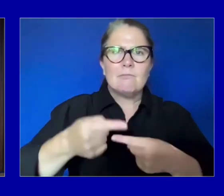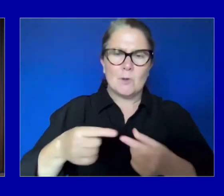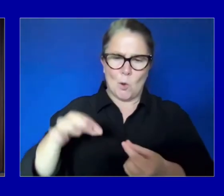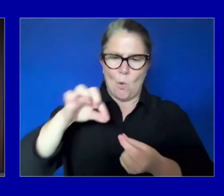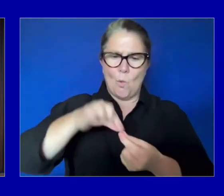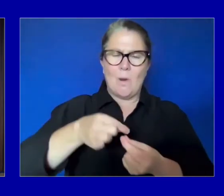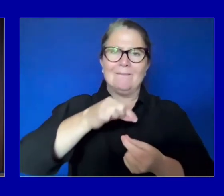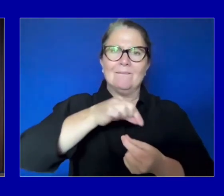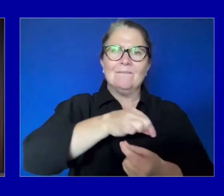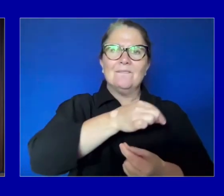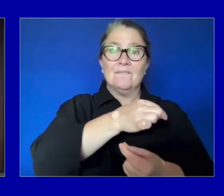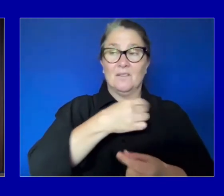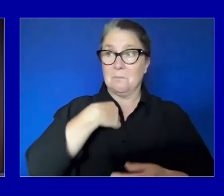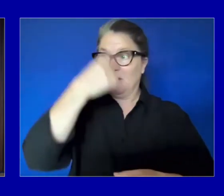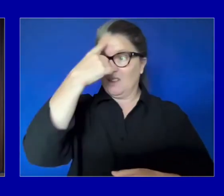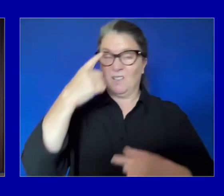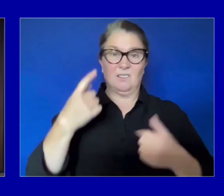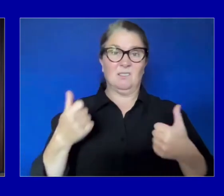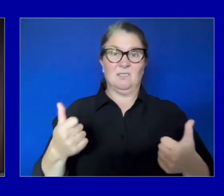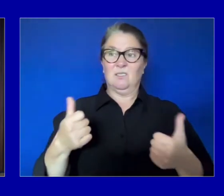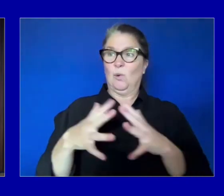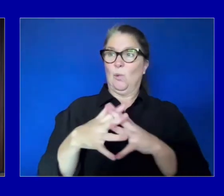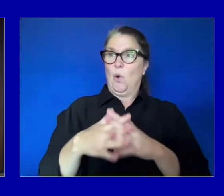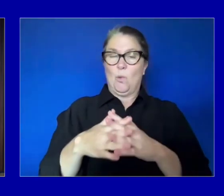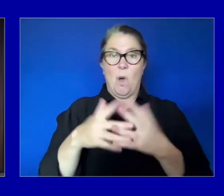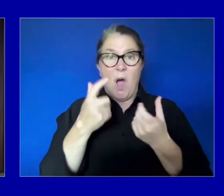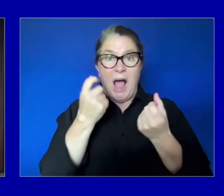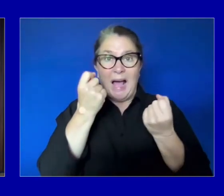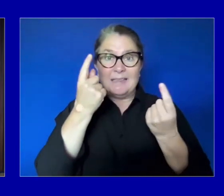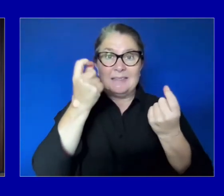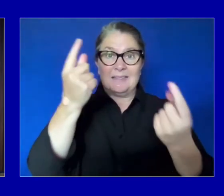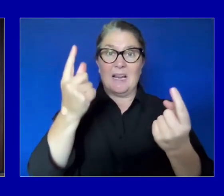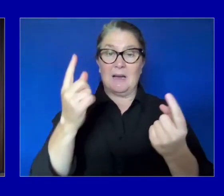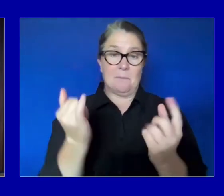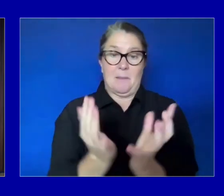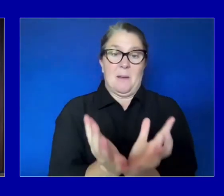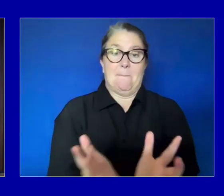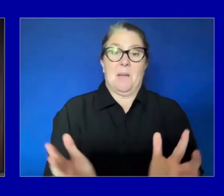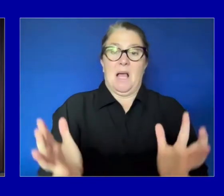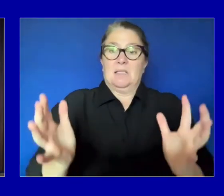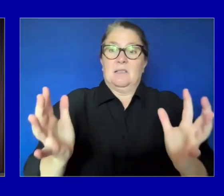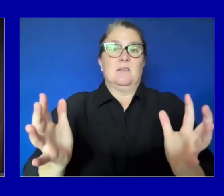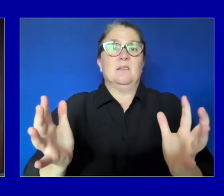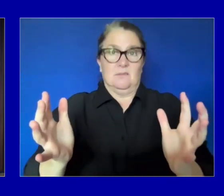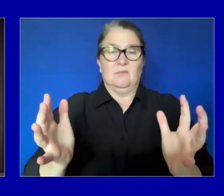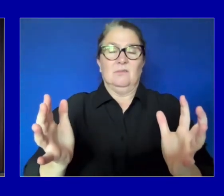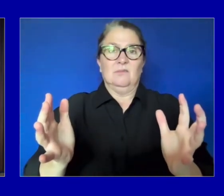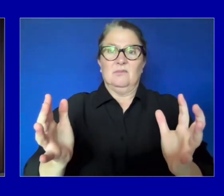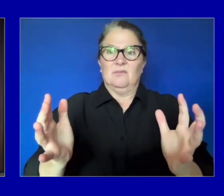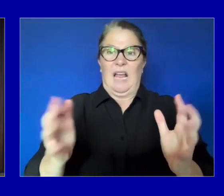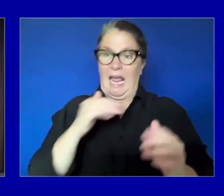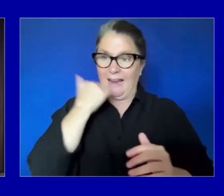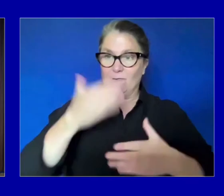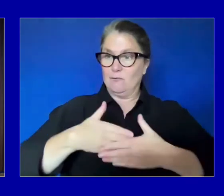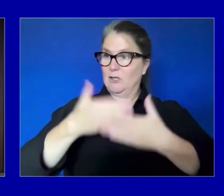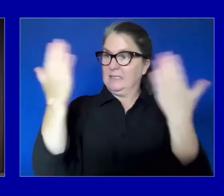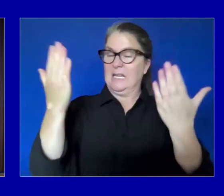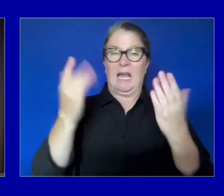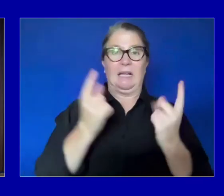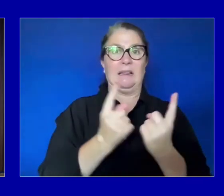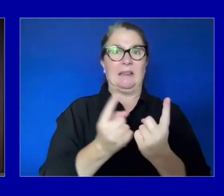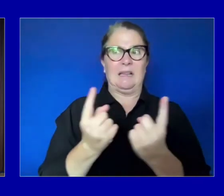to understand something that, you know, a basket might be quite a utilitarian item, but it has such a huge process from